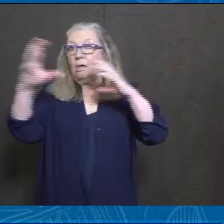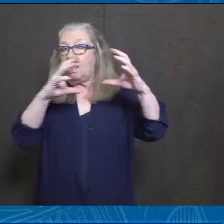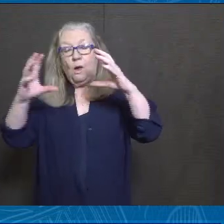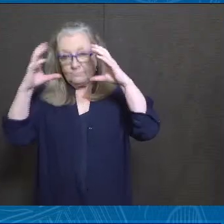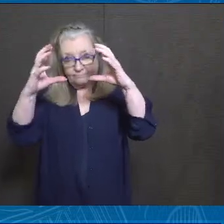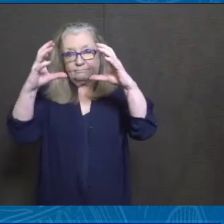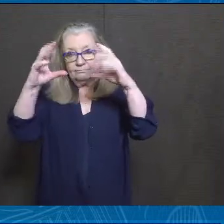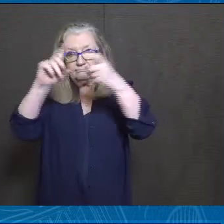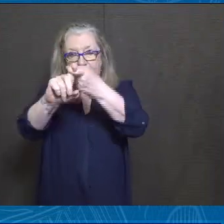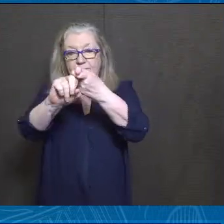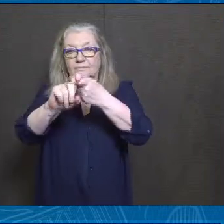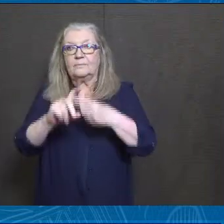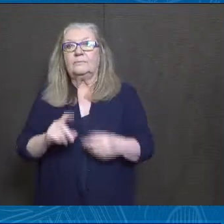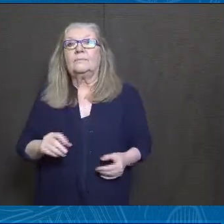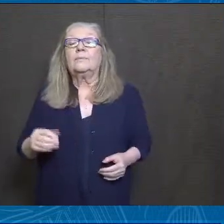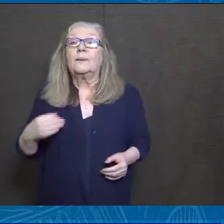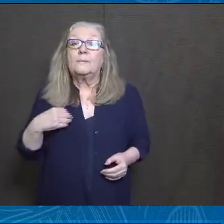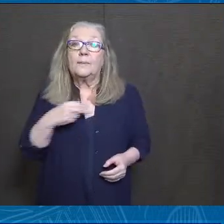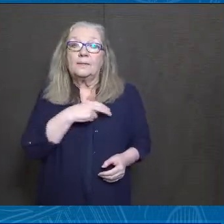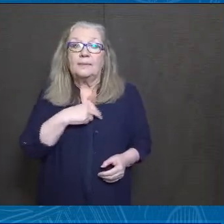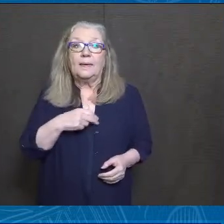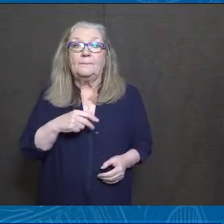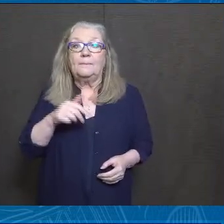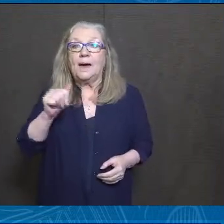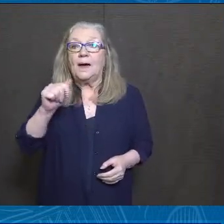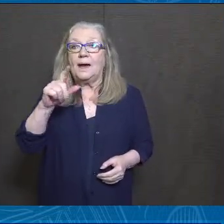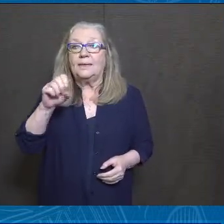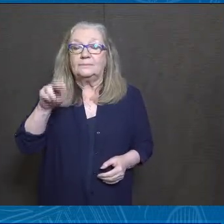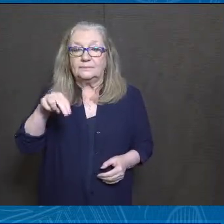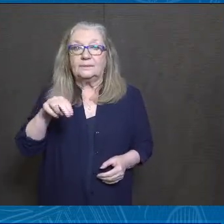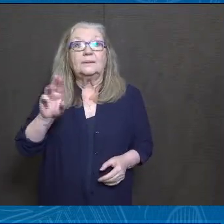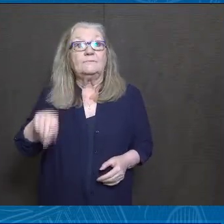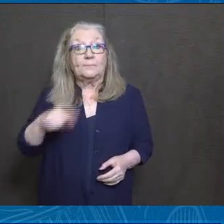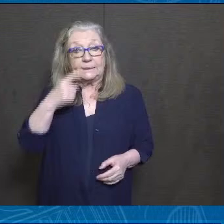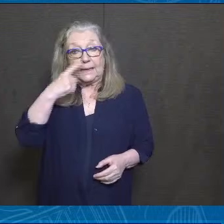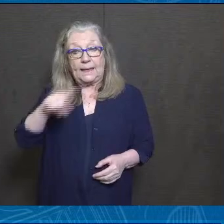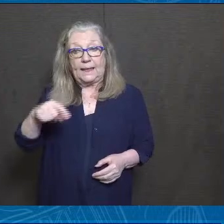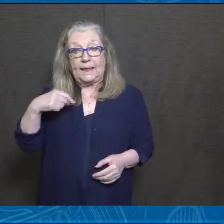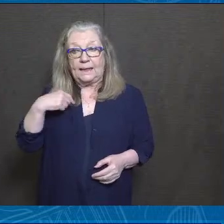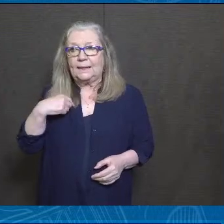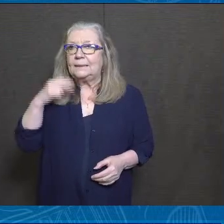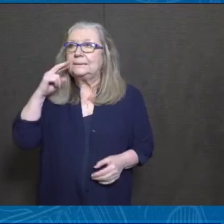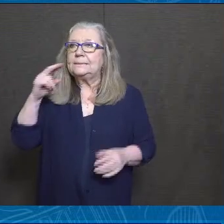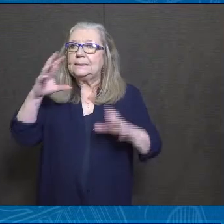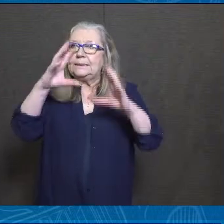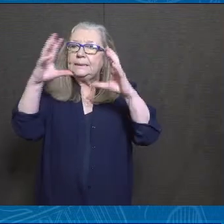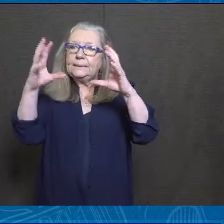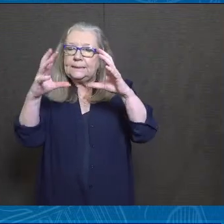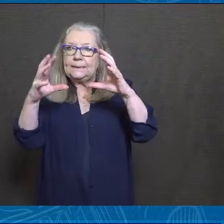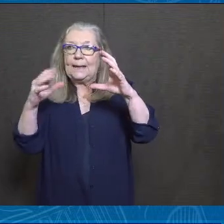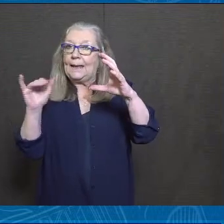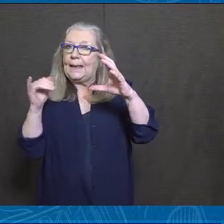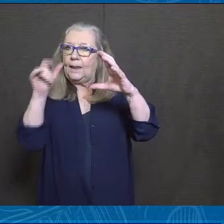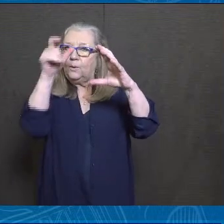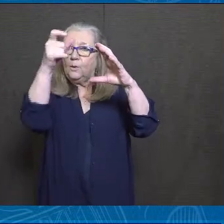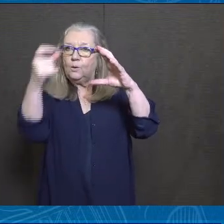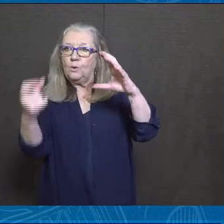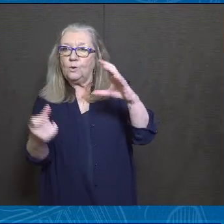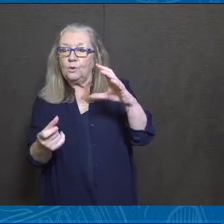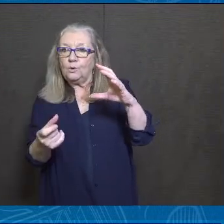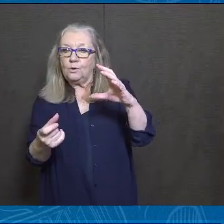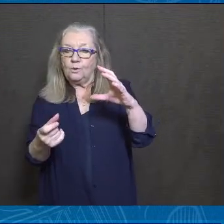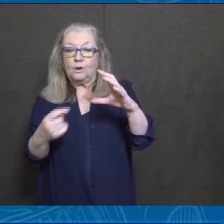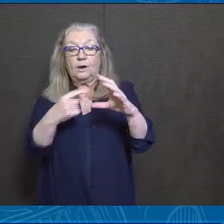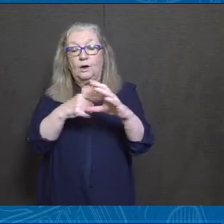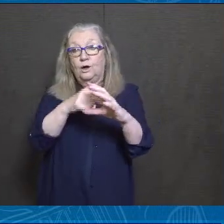Okay, my name is Alet from Thailand. So I see the yellow part of ball and the